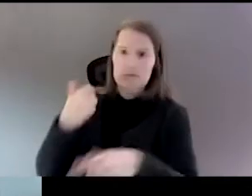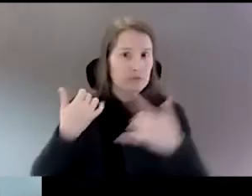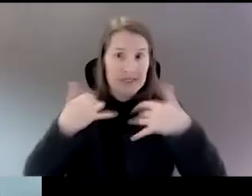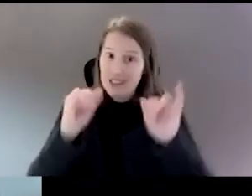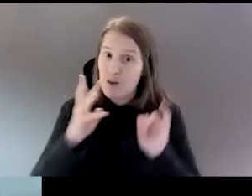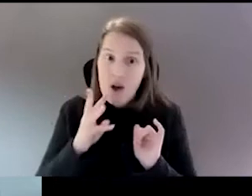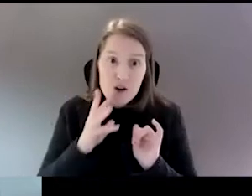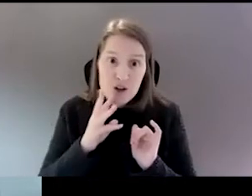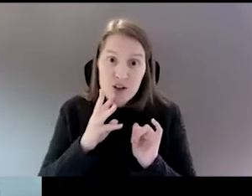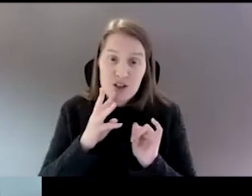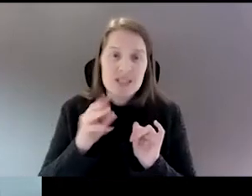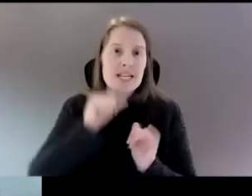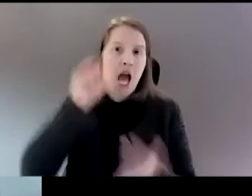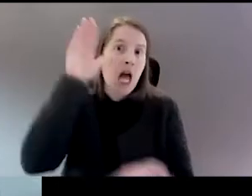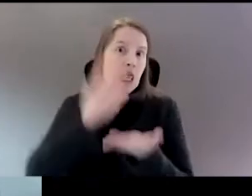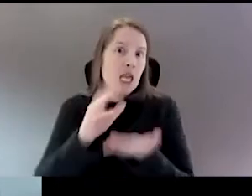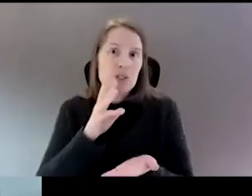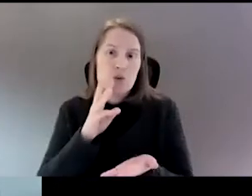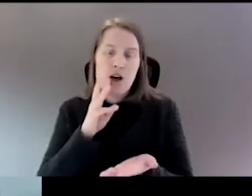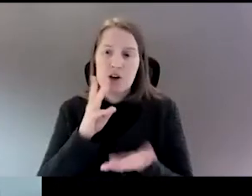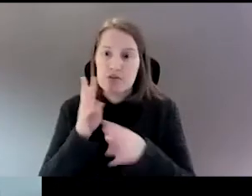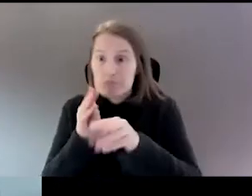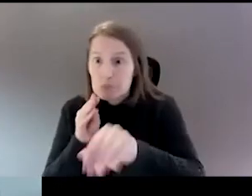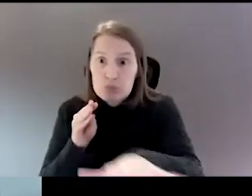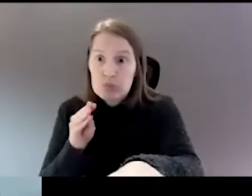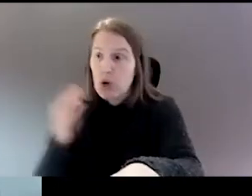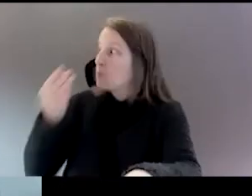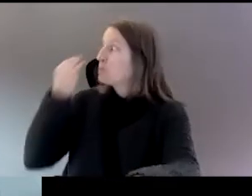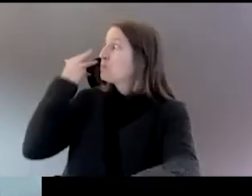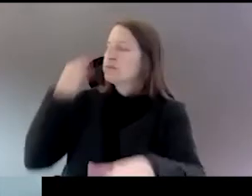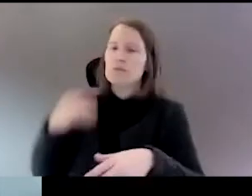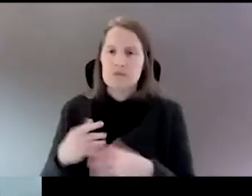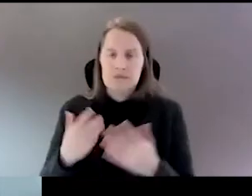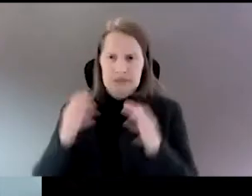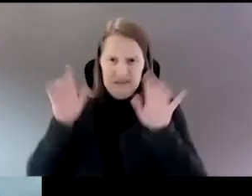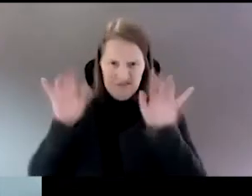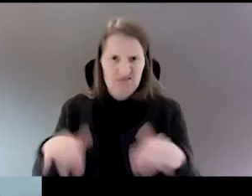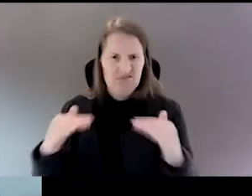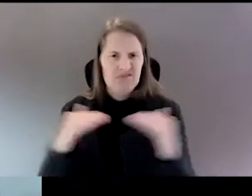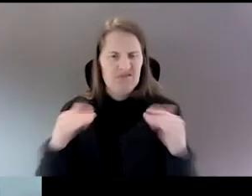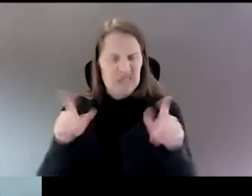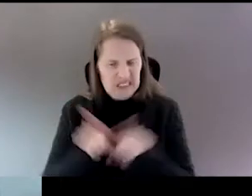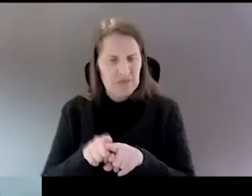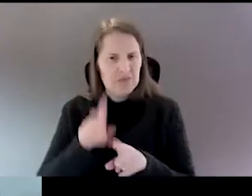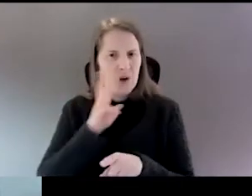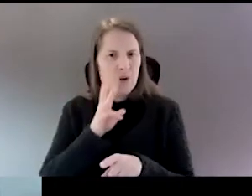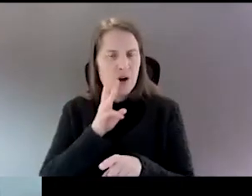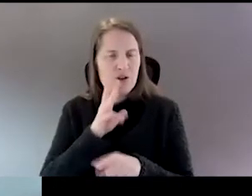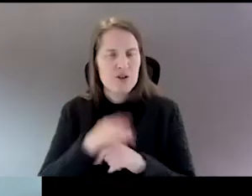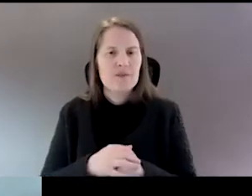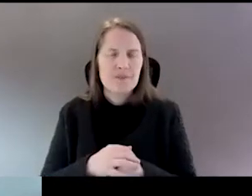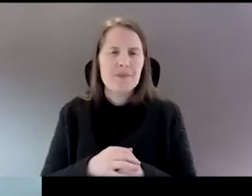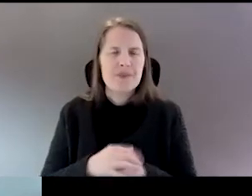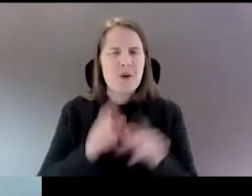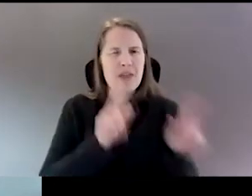because it's gone away or because we missed it or because it's coming. And I think that's one of the same ways that we look at kind